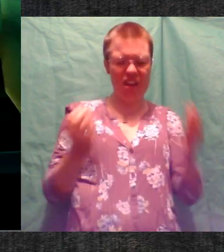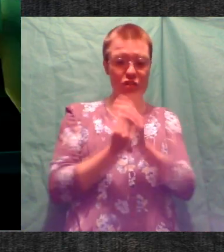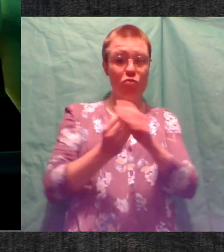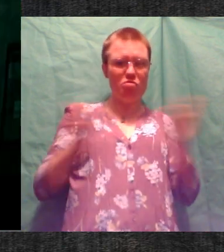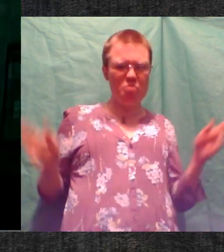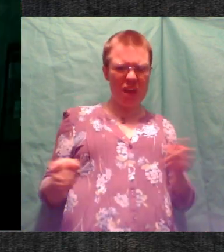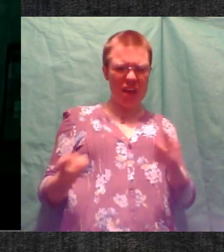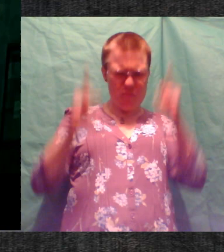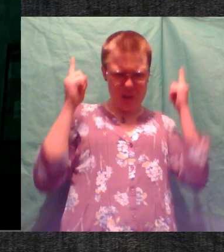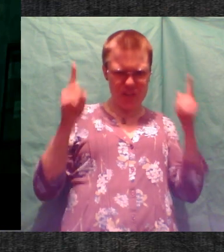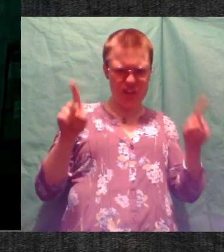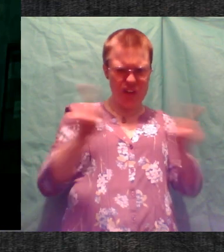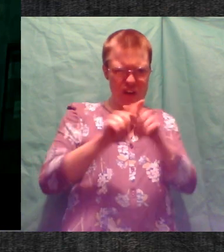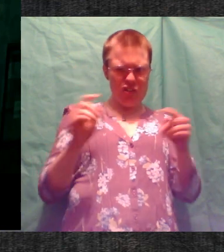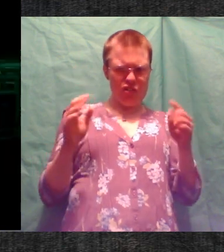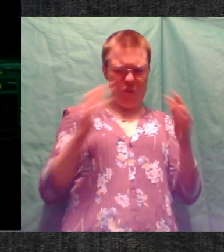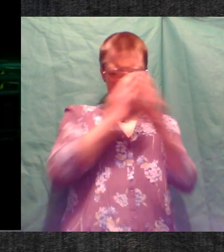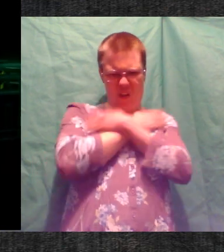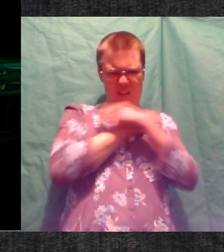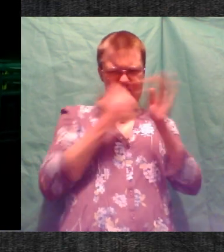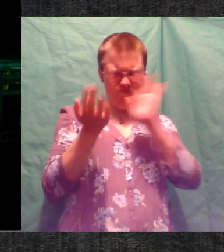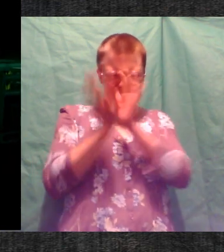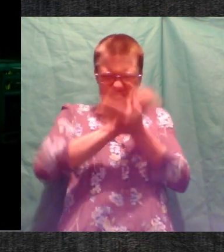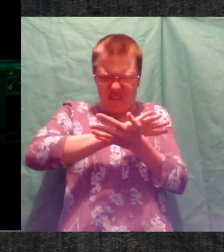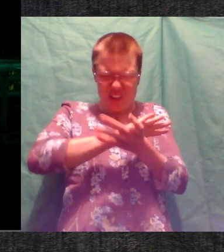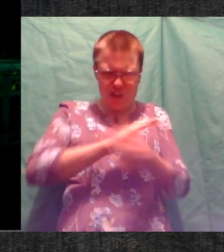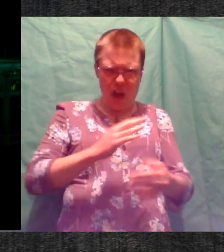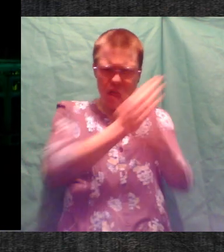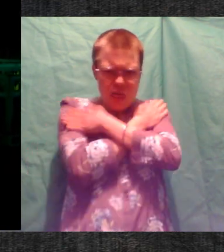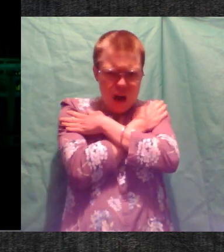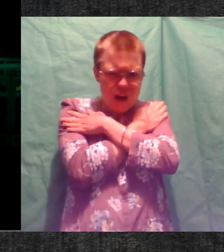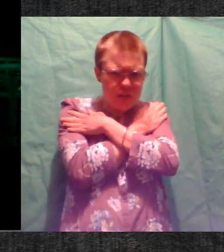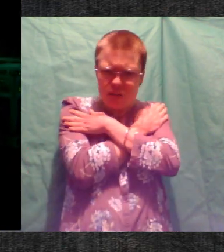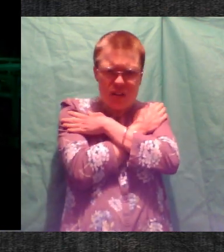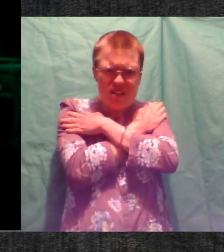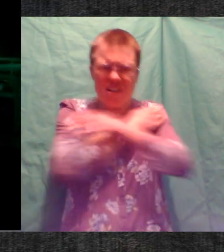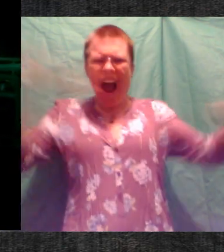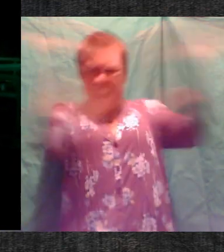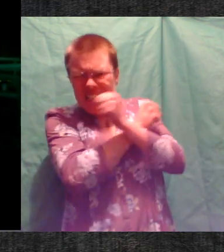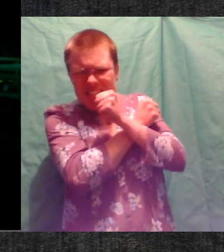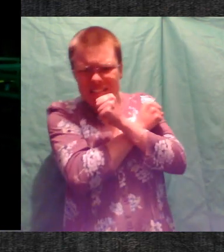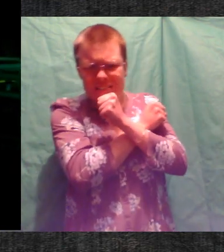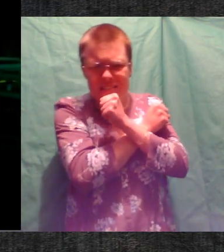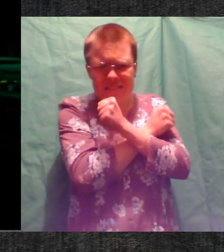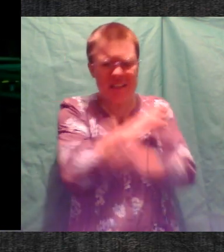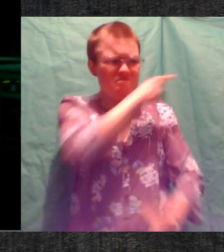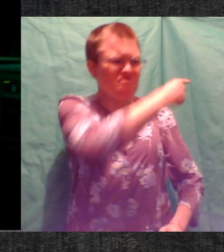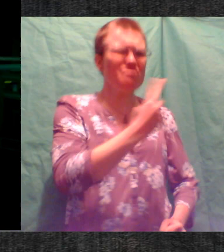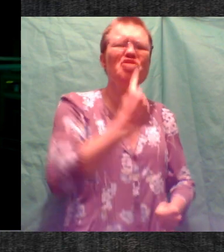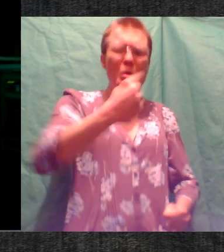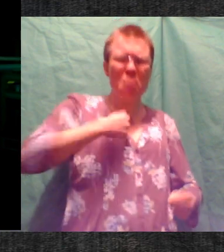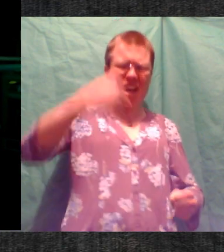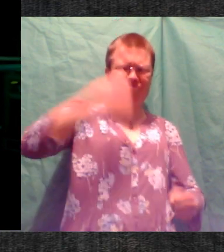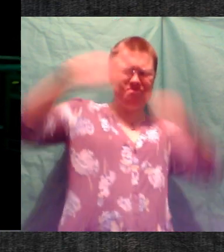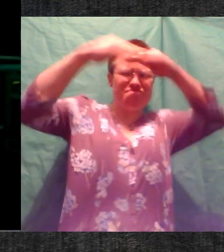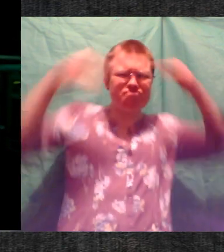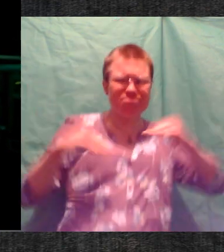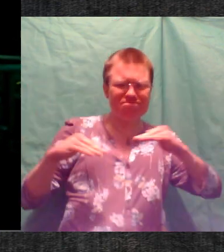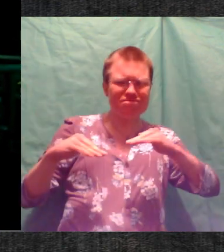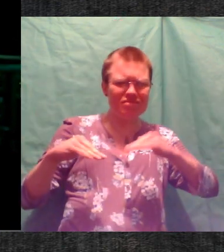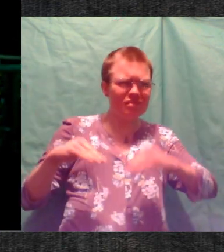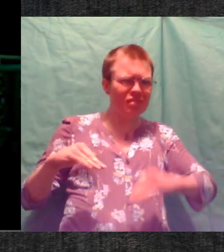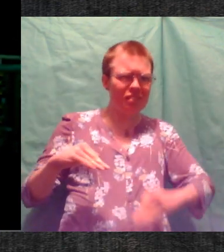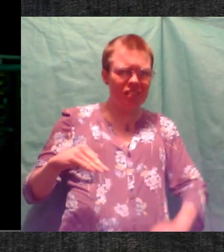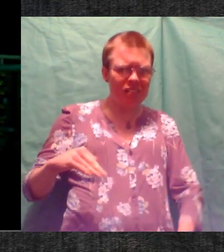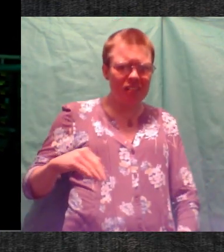Big Boss. Some warped kind of love. Love? It's hate! He always told me